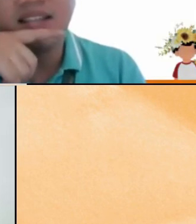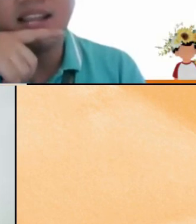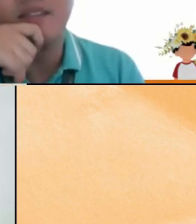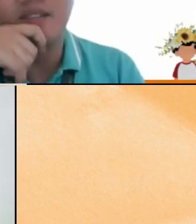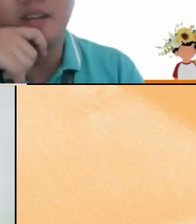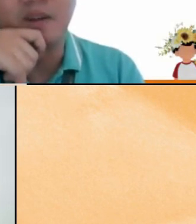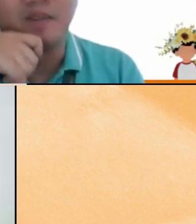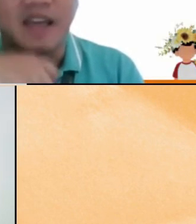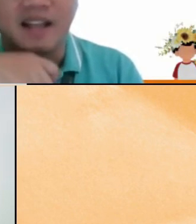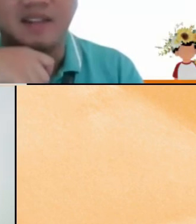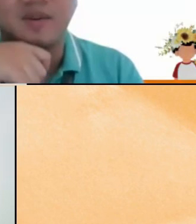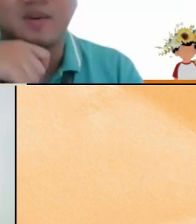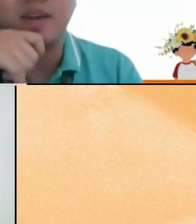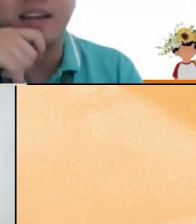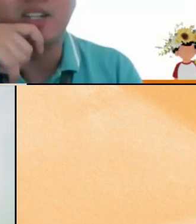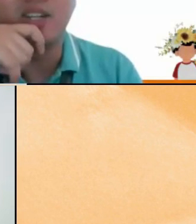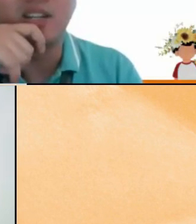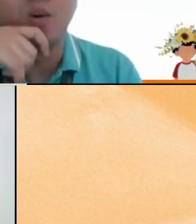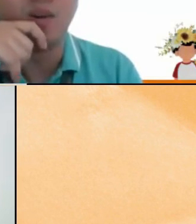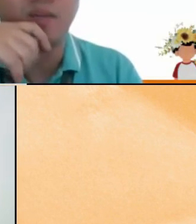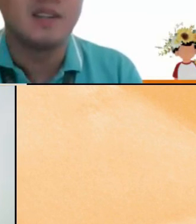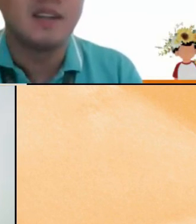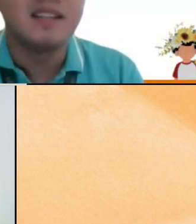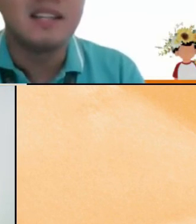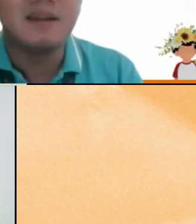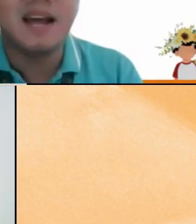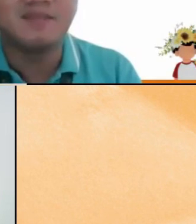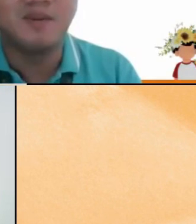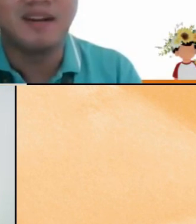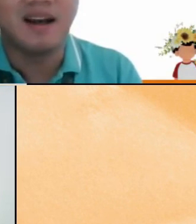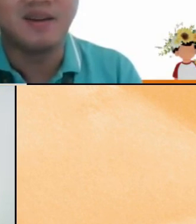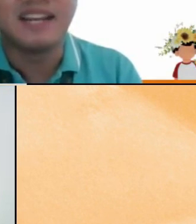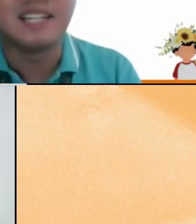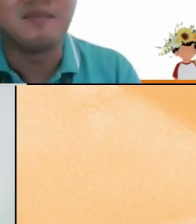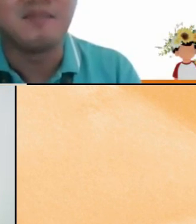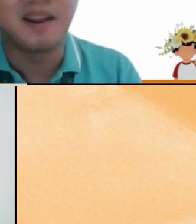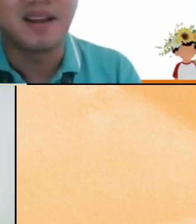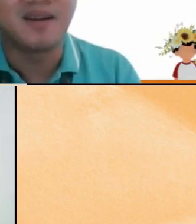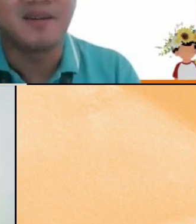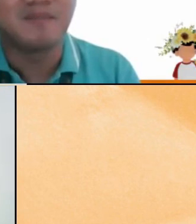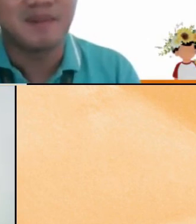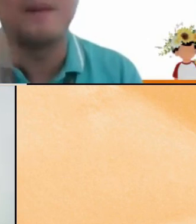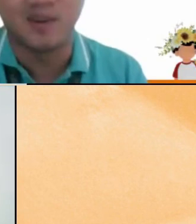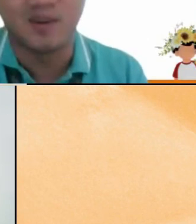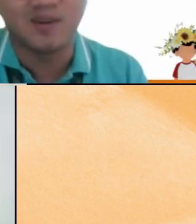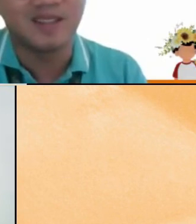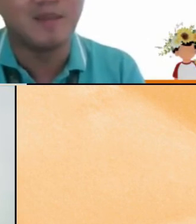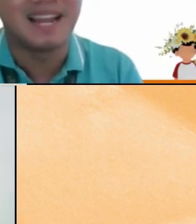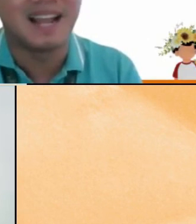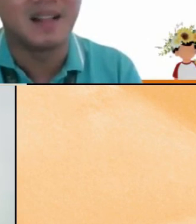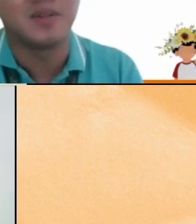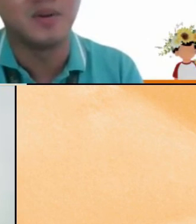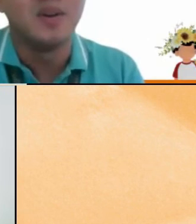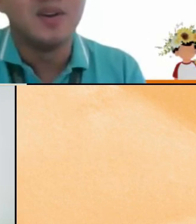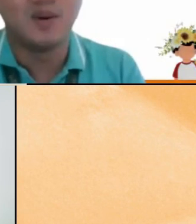in the level of the Department of Health, what we can actually do only because hindi naman lahat po magkakaroon ng initiative para pumasok into mental